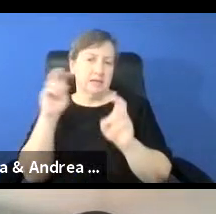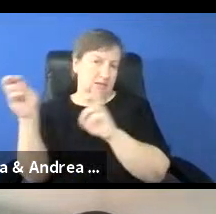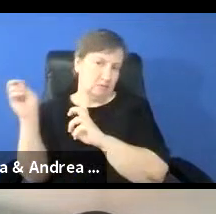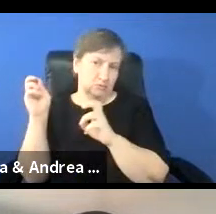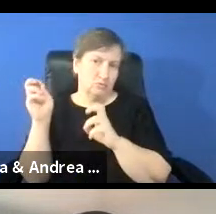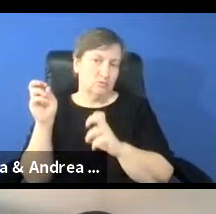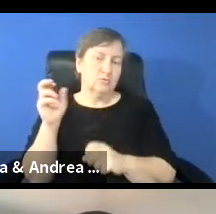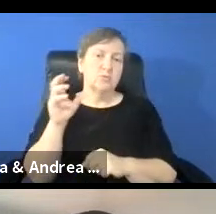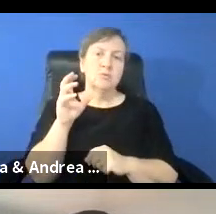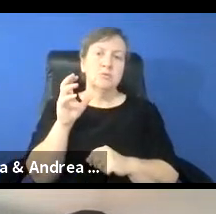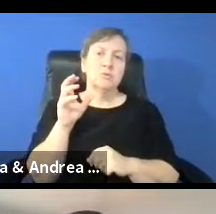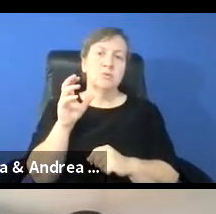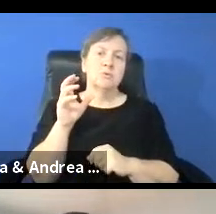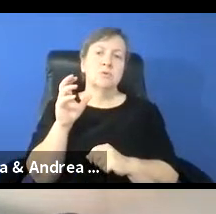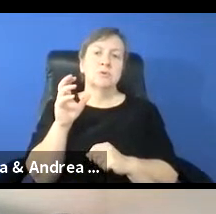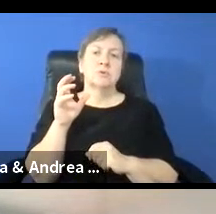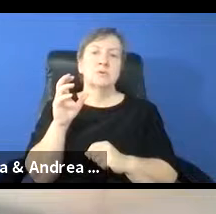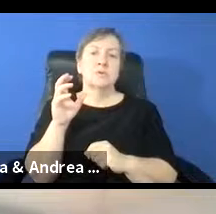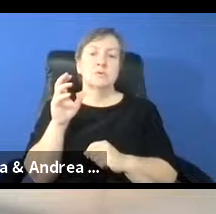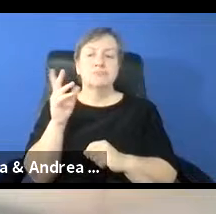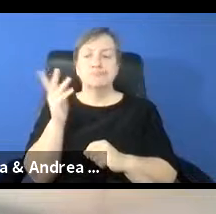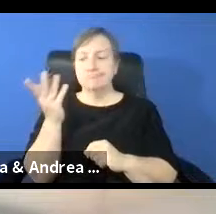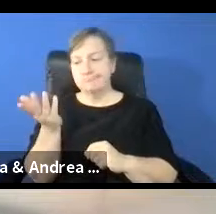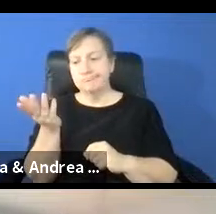with the